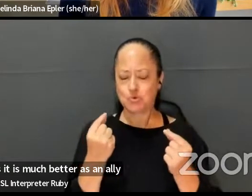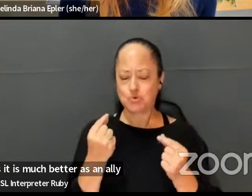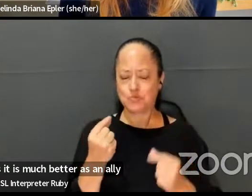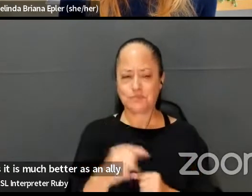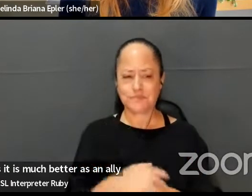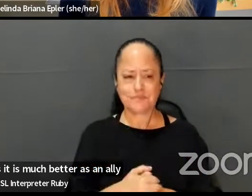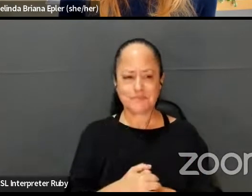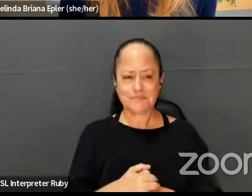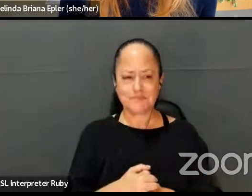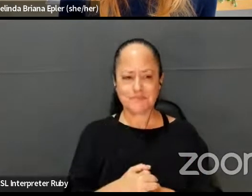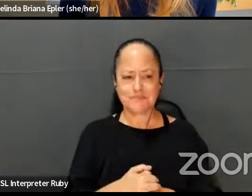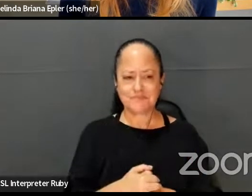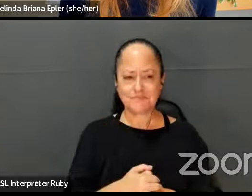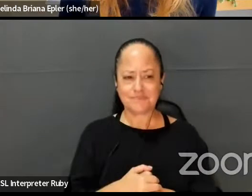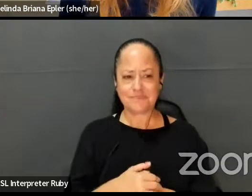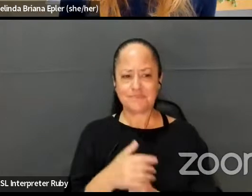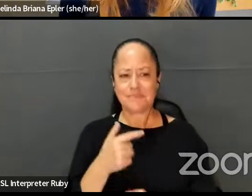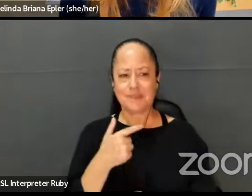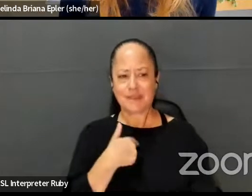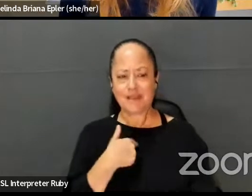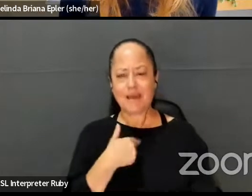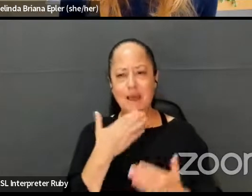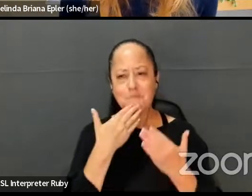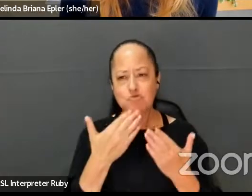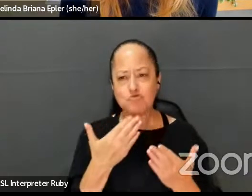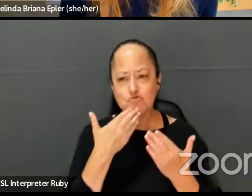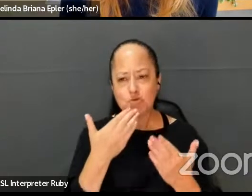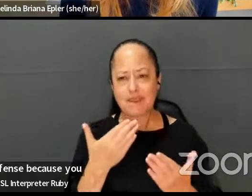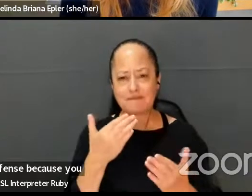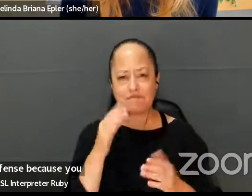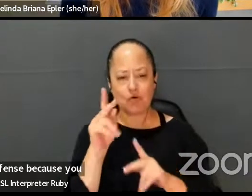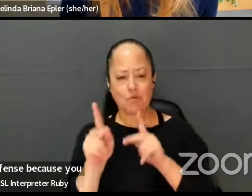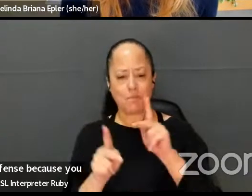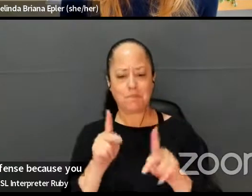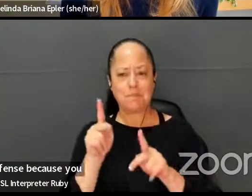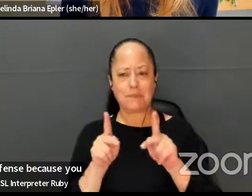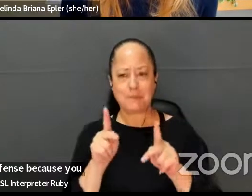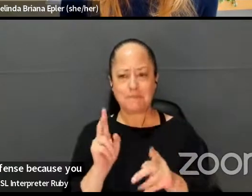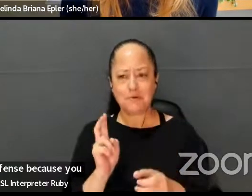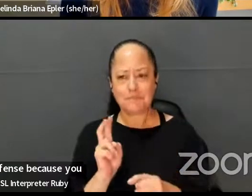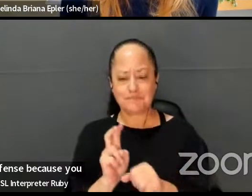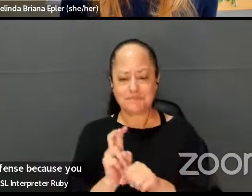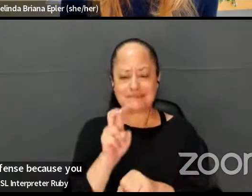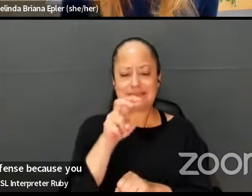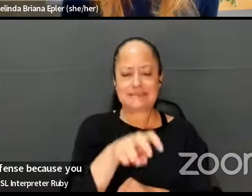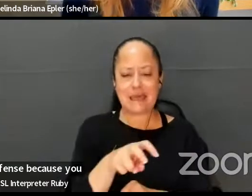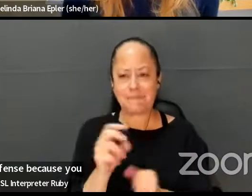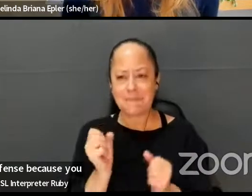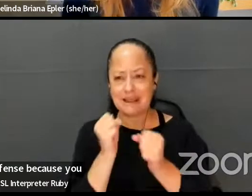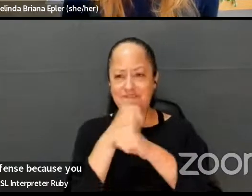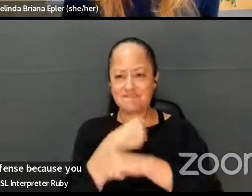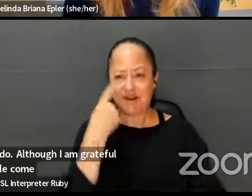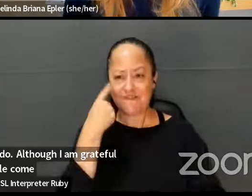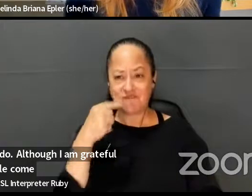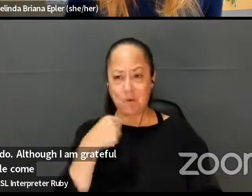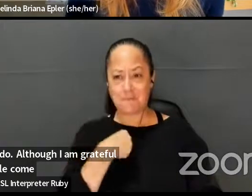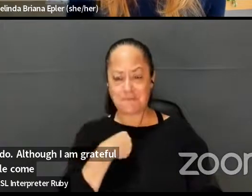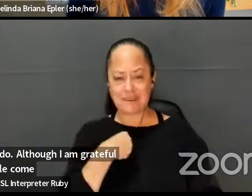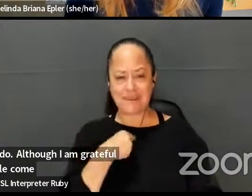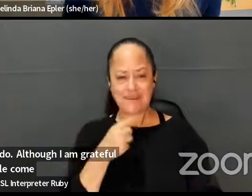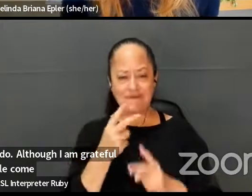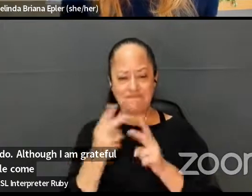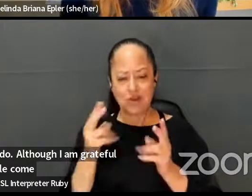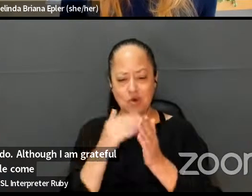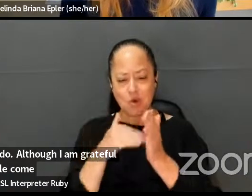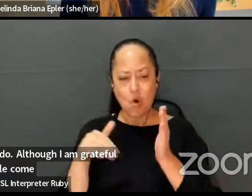Although sometimes I'm grateful when people come and step in and fight for me, because it's very